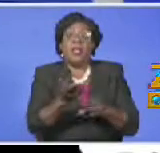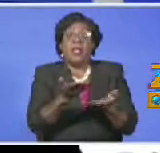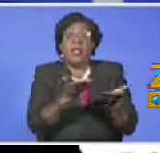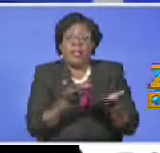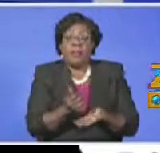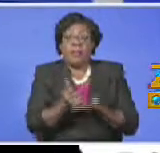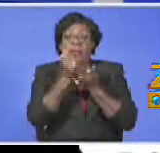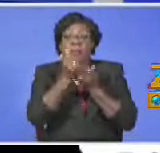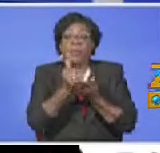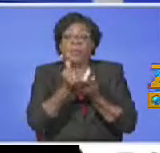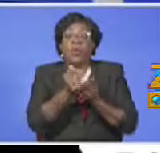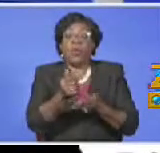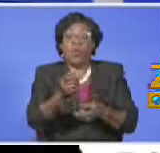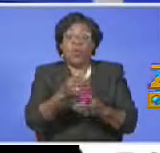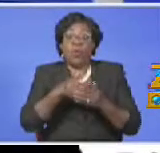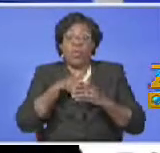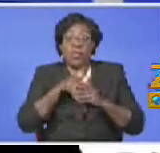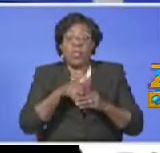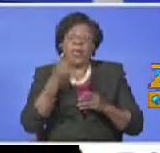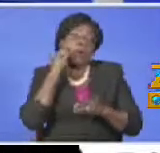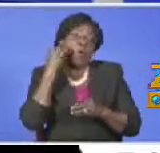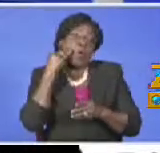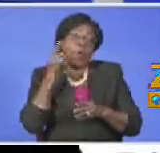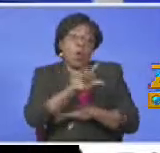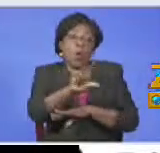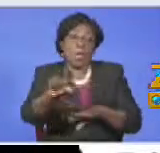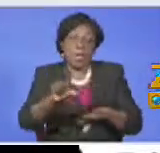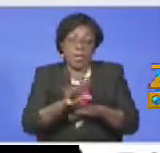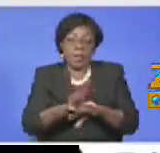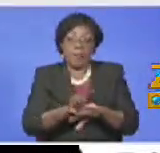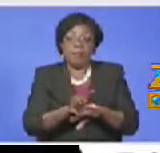or land ownership. Aldwyse Bunnings has details.